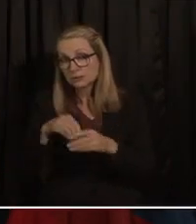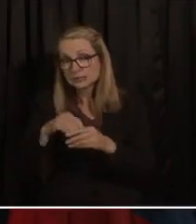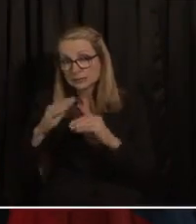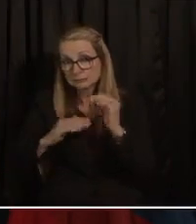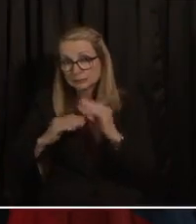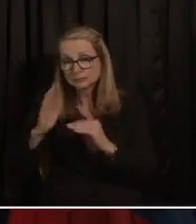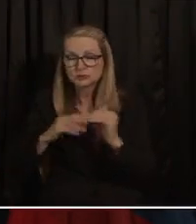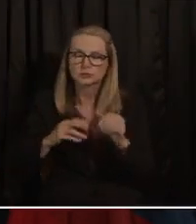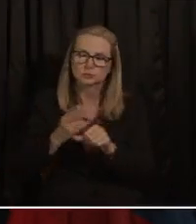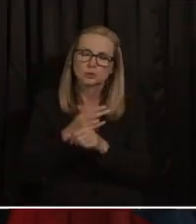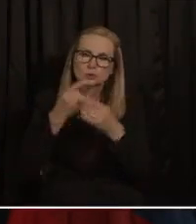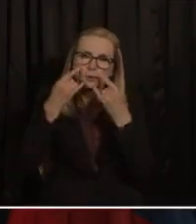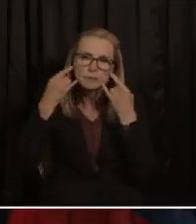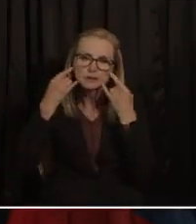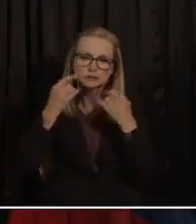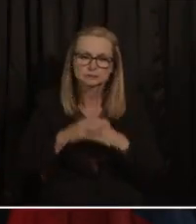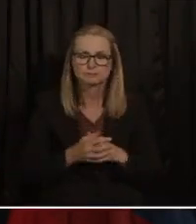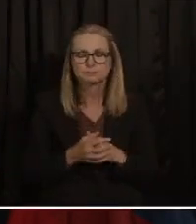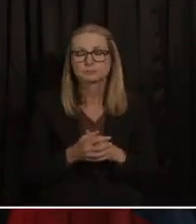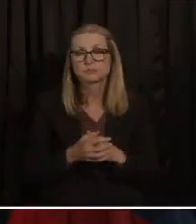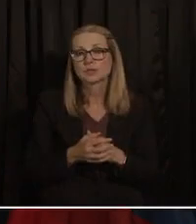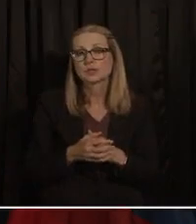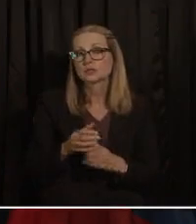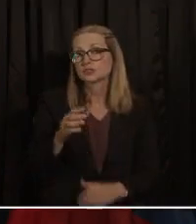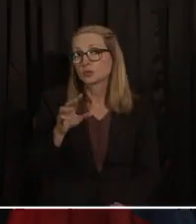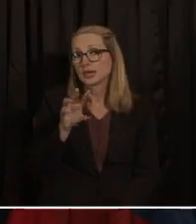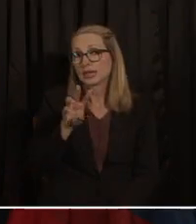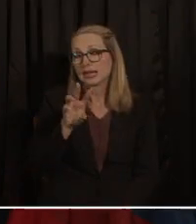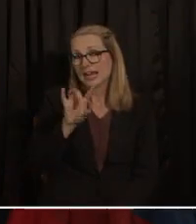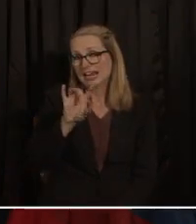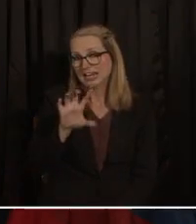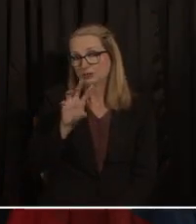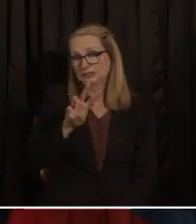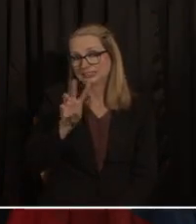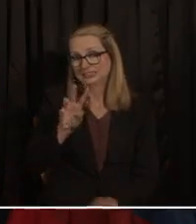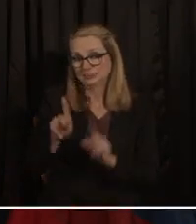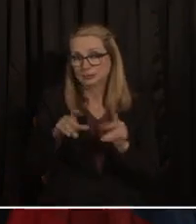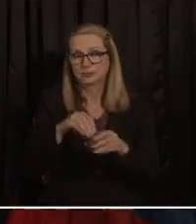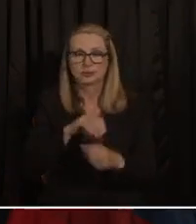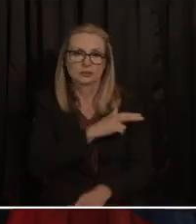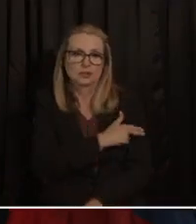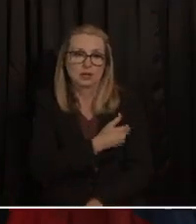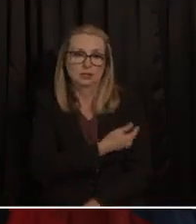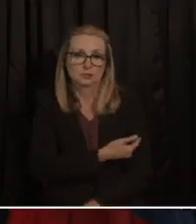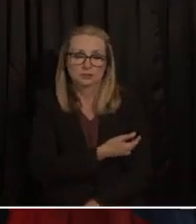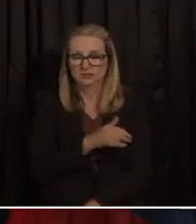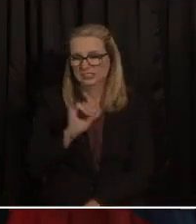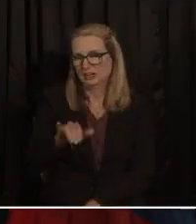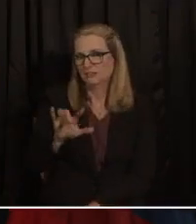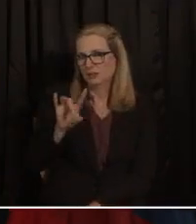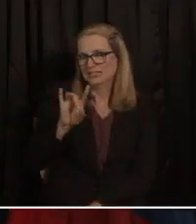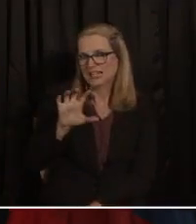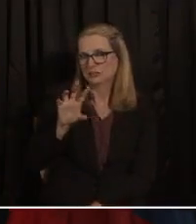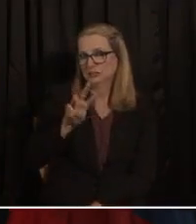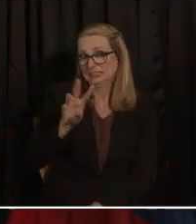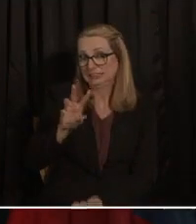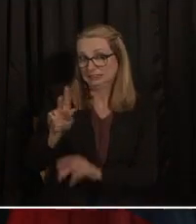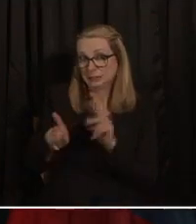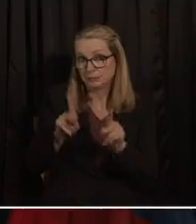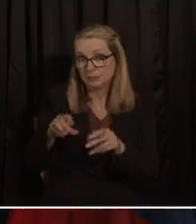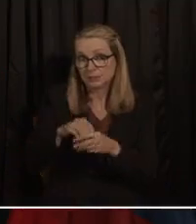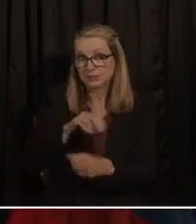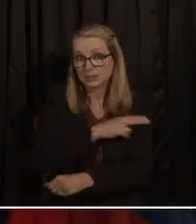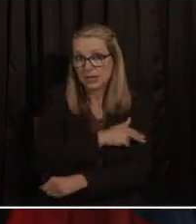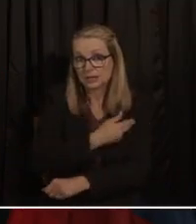mask. 866 hospitalizations. And just to put things in perspective, of those 866,